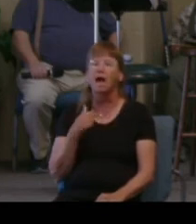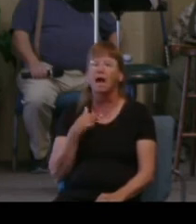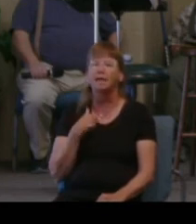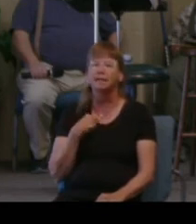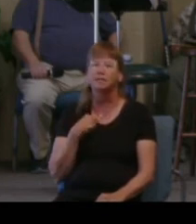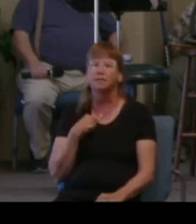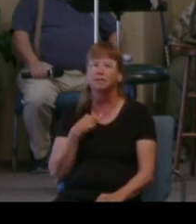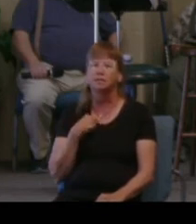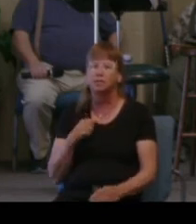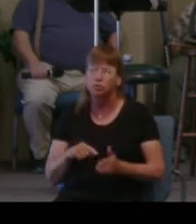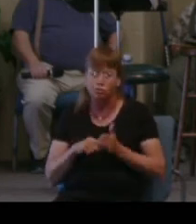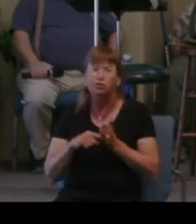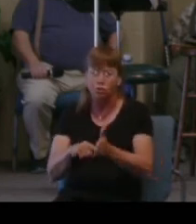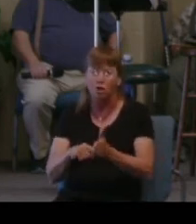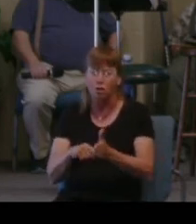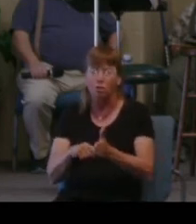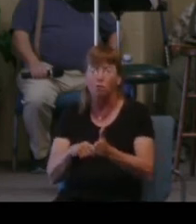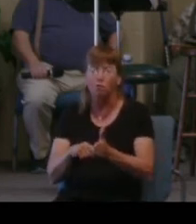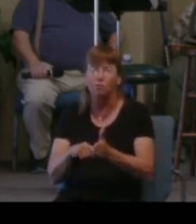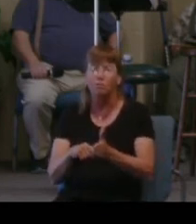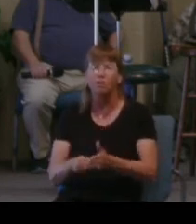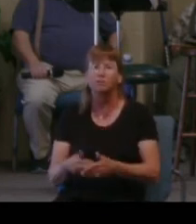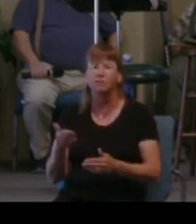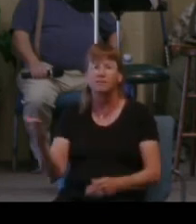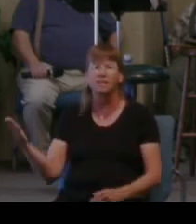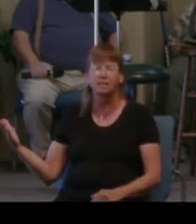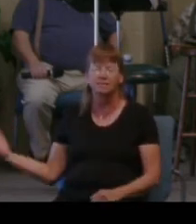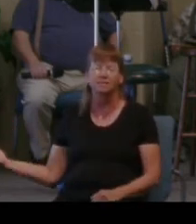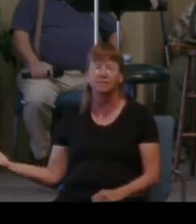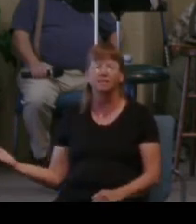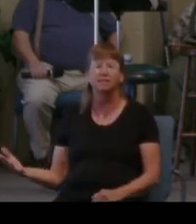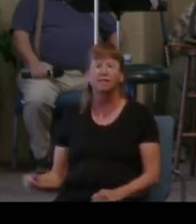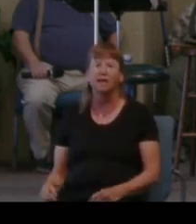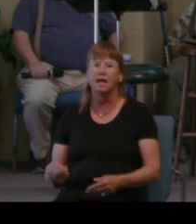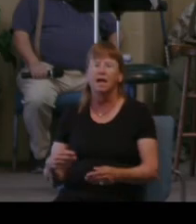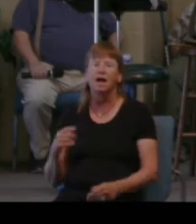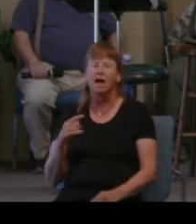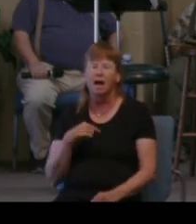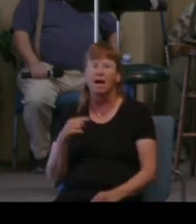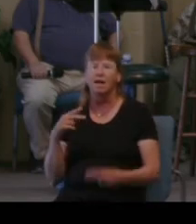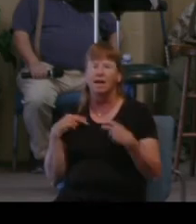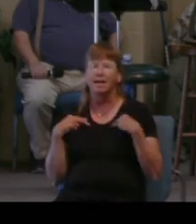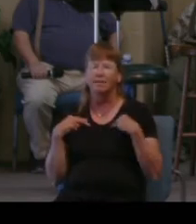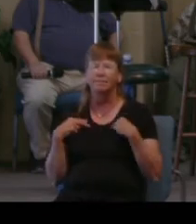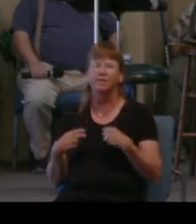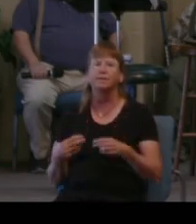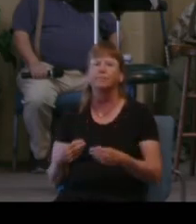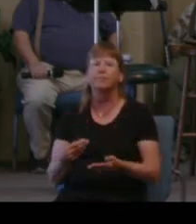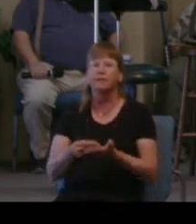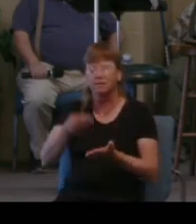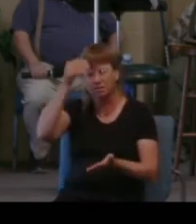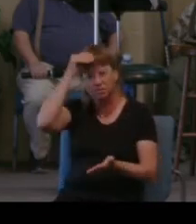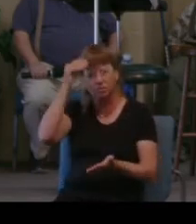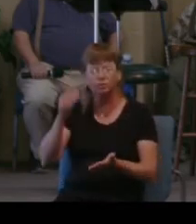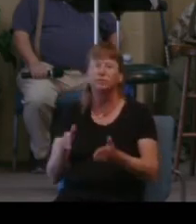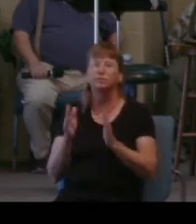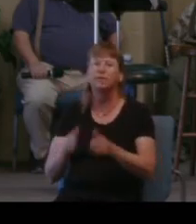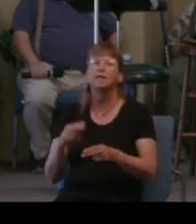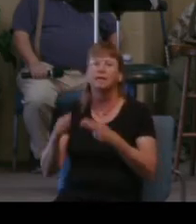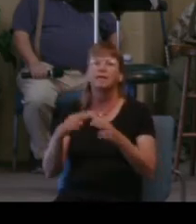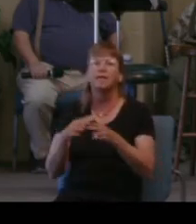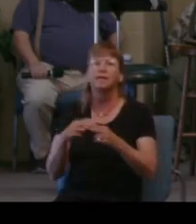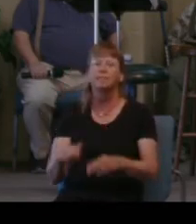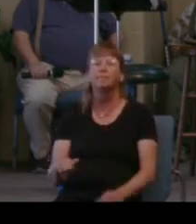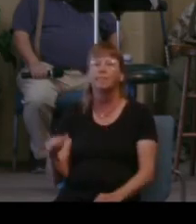out. I have a student that I'm working with. His name is Alvin, and he just this last semester started discipling someone for the first time by